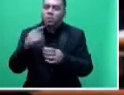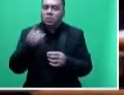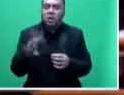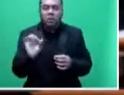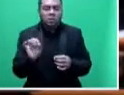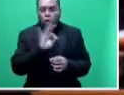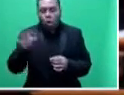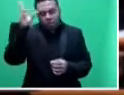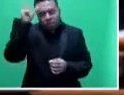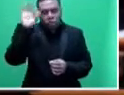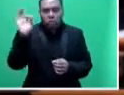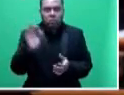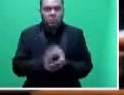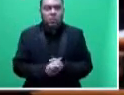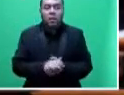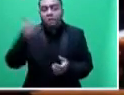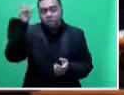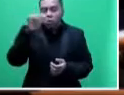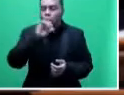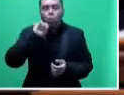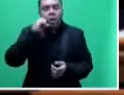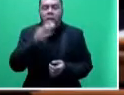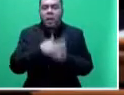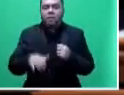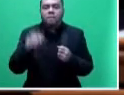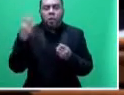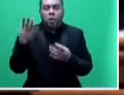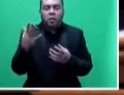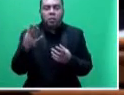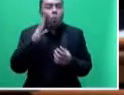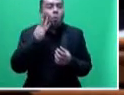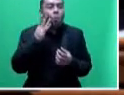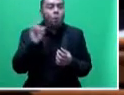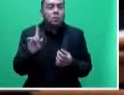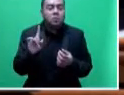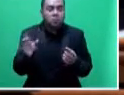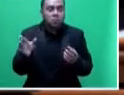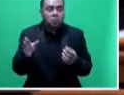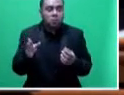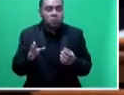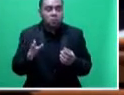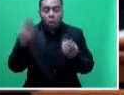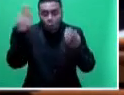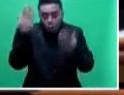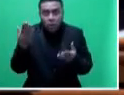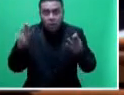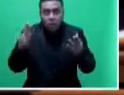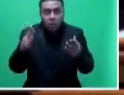very un-Fijian, Mr. Speaker, sir. Fijian will never forget what their lives were under threat. Honorable